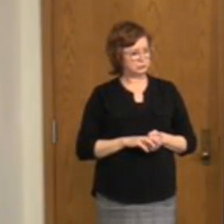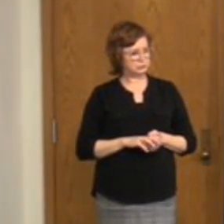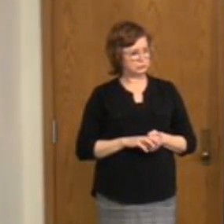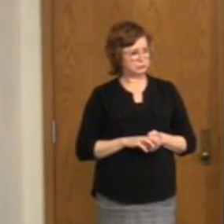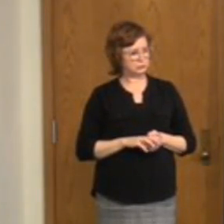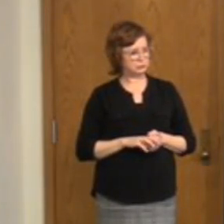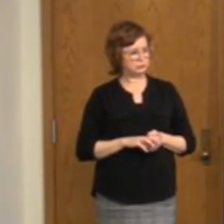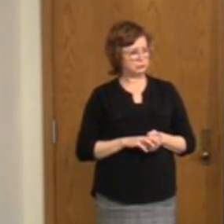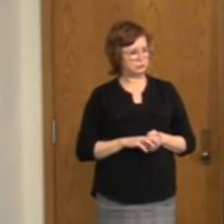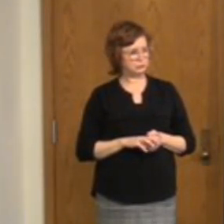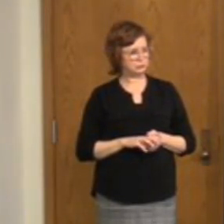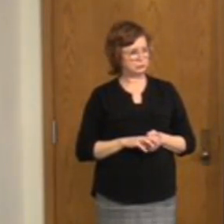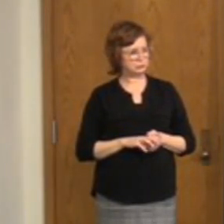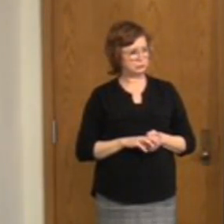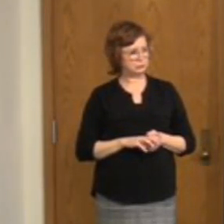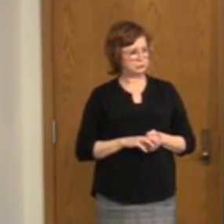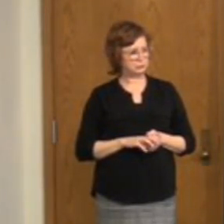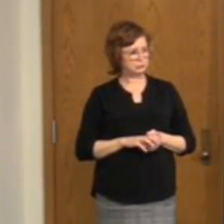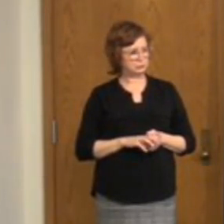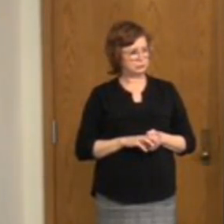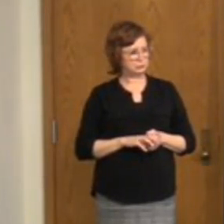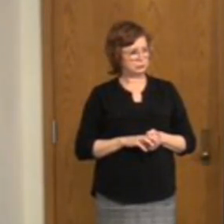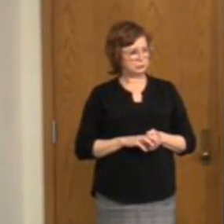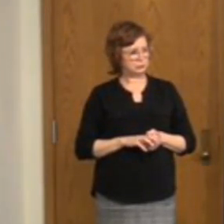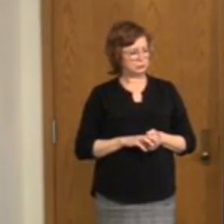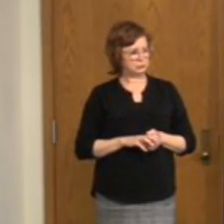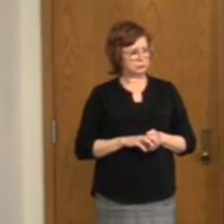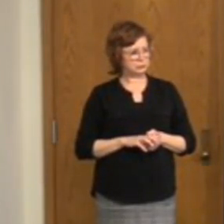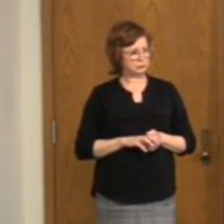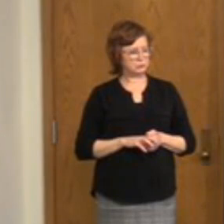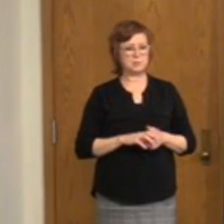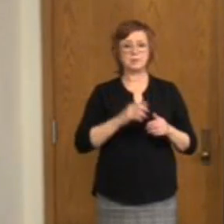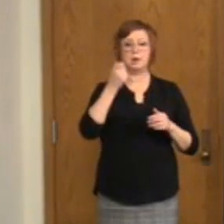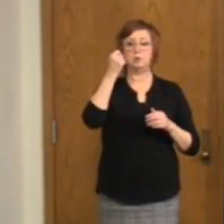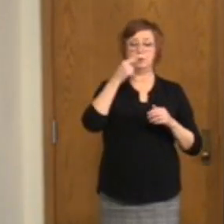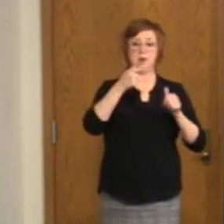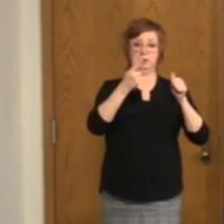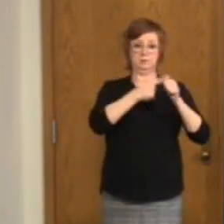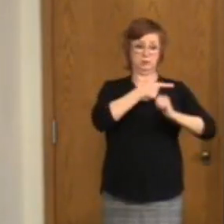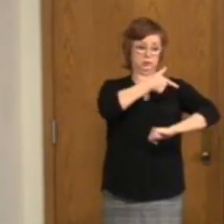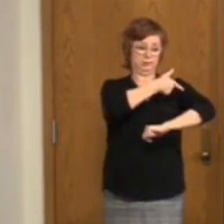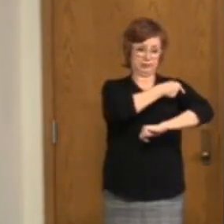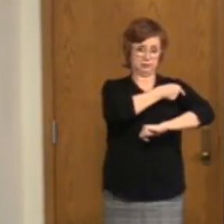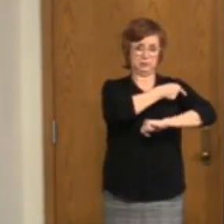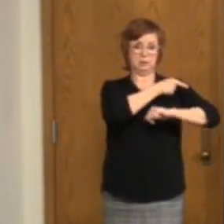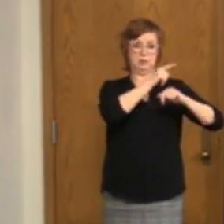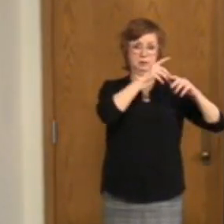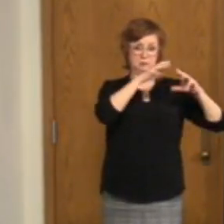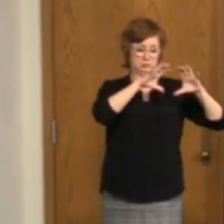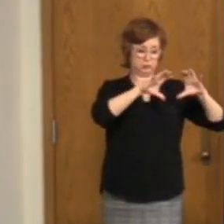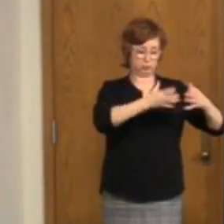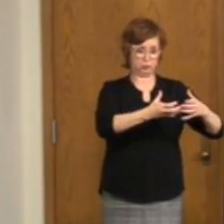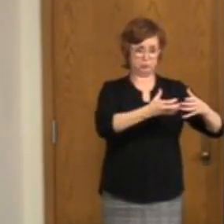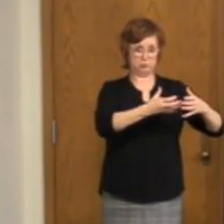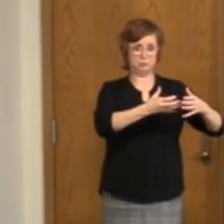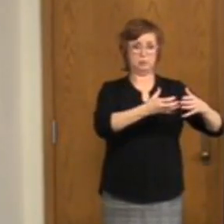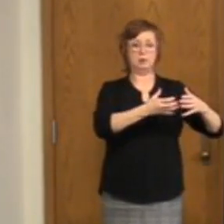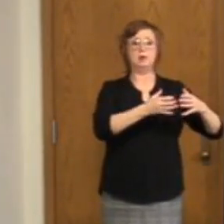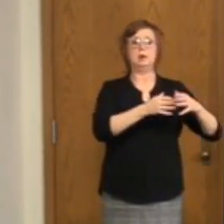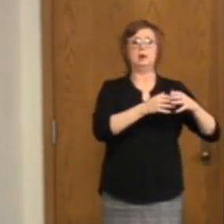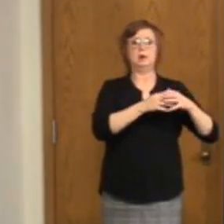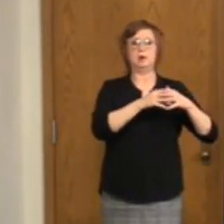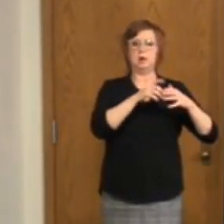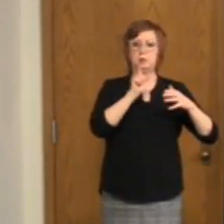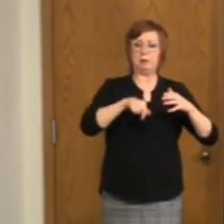vaccine delivery doses by delaying the second one up to 4 months. What changed that now you're looking at 4 months? Like, are we potentially